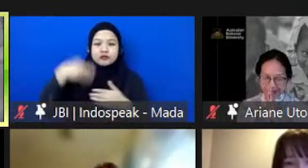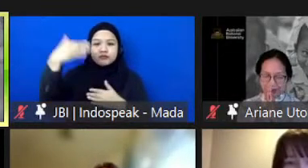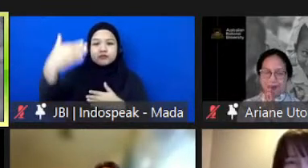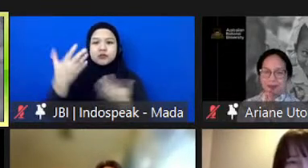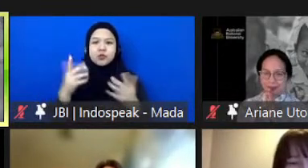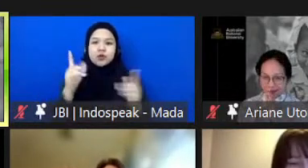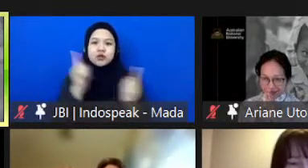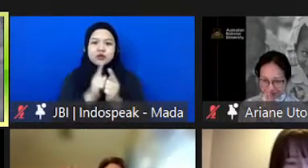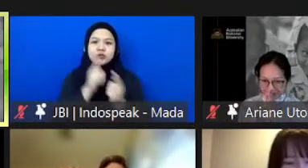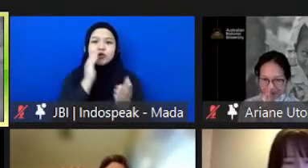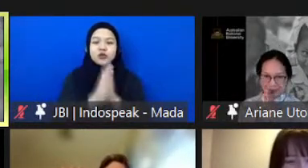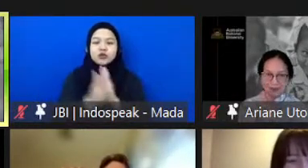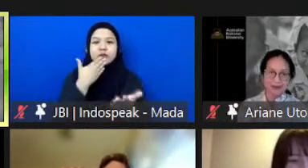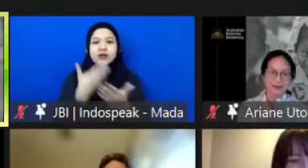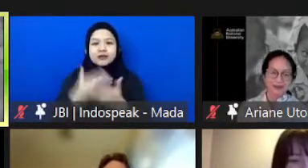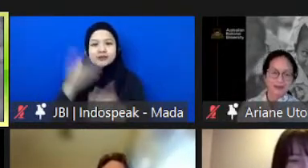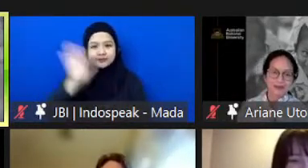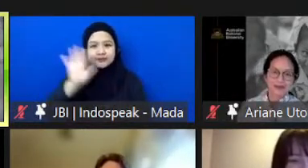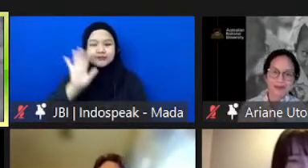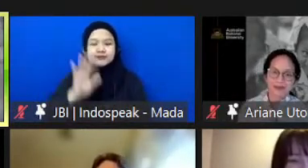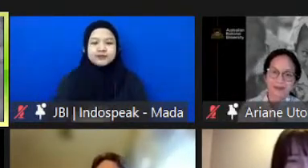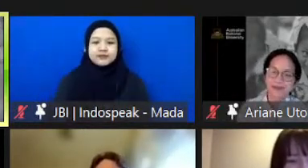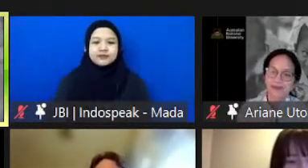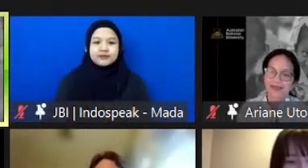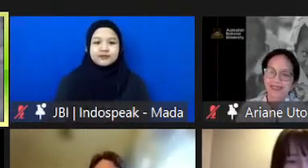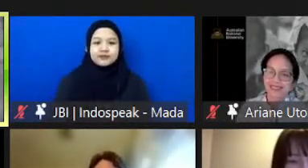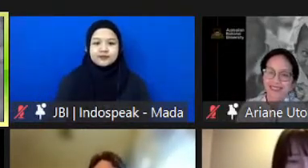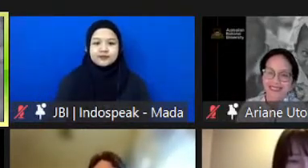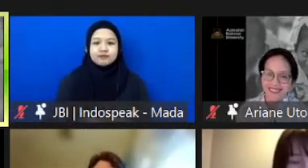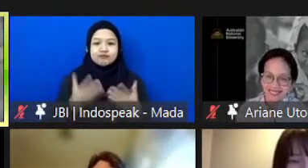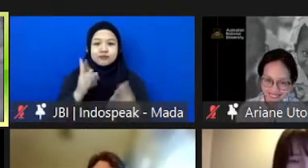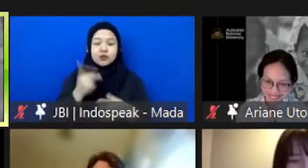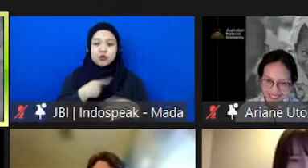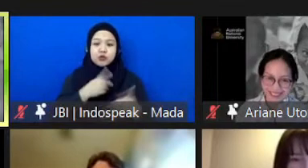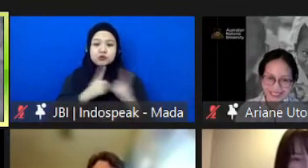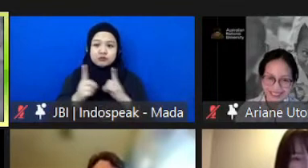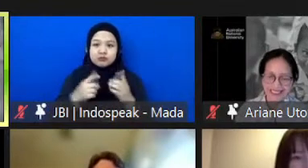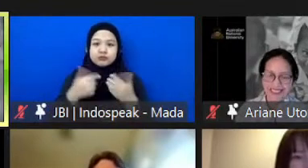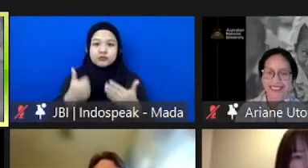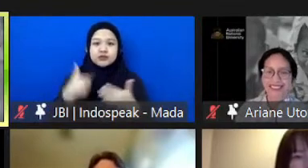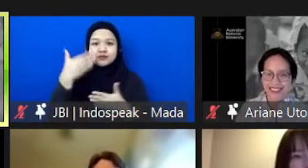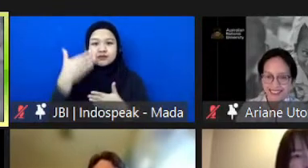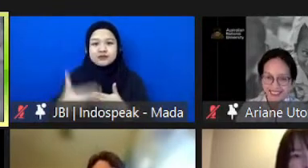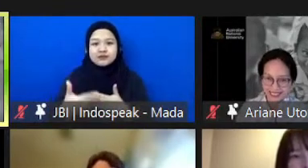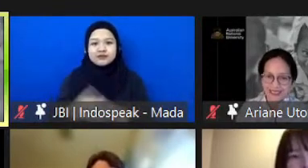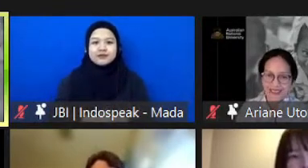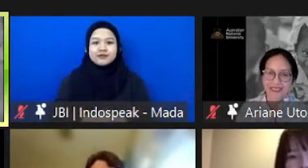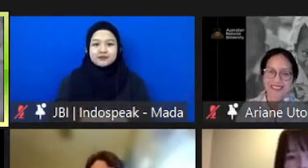Again, those who still want to hang out, we can go to the other room. Have a nice weekend, everyone.